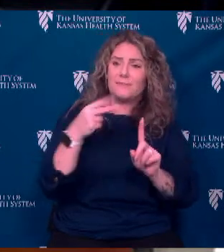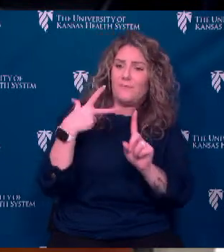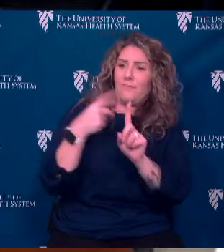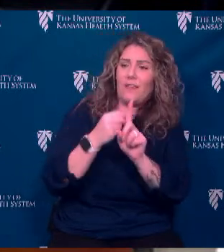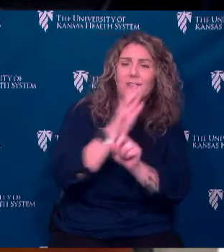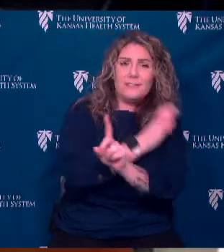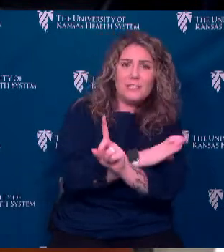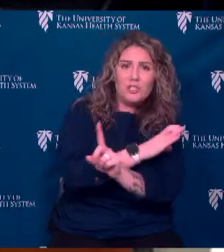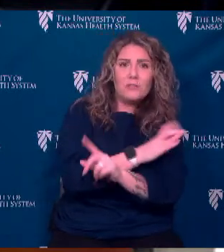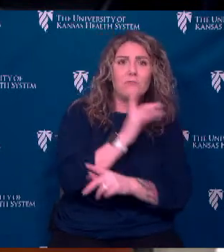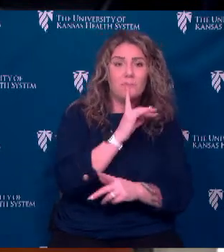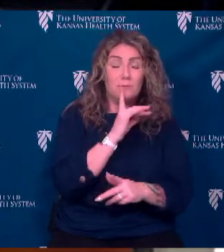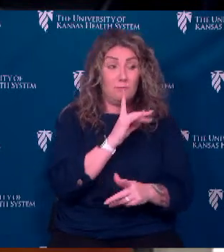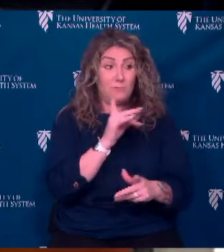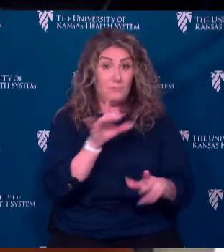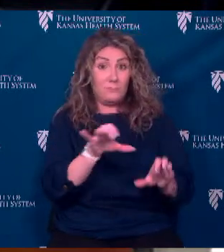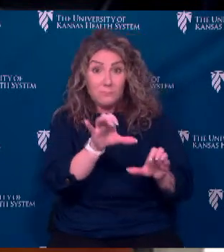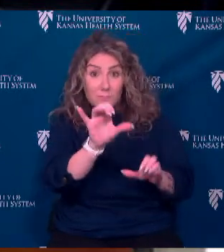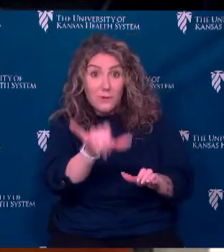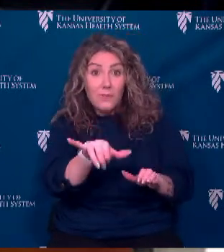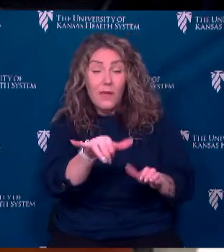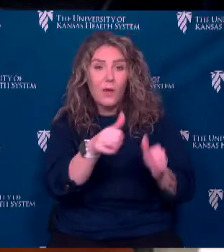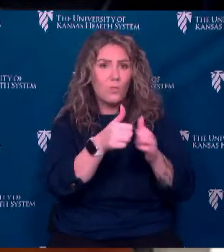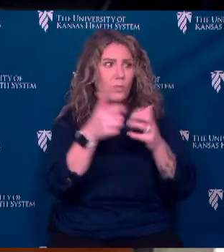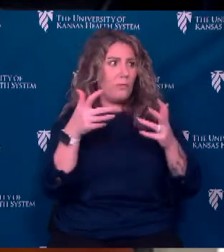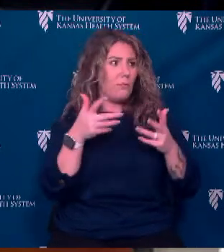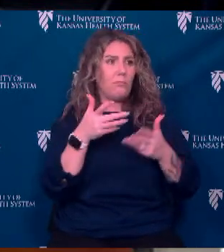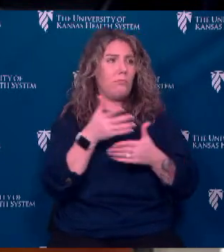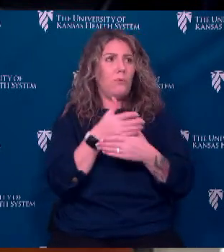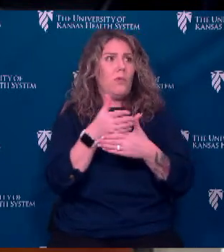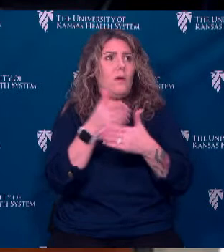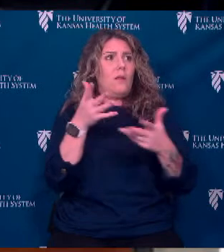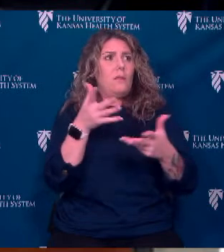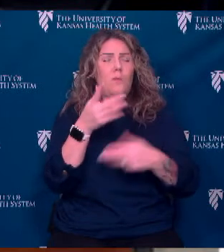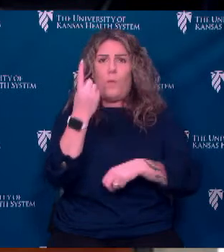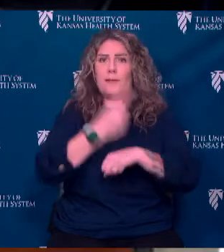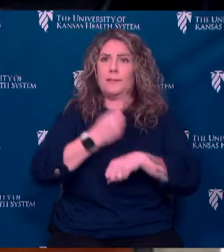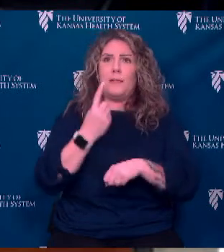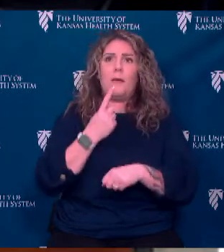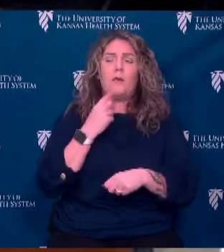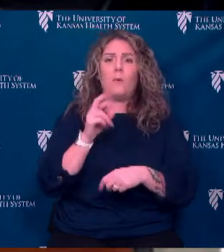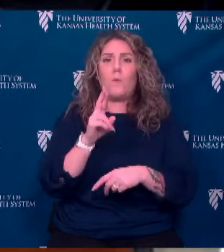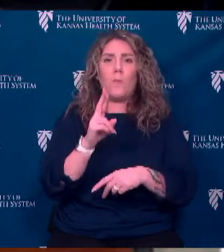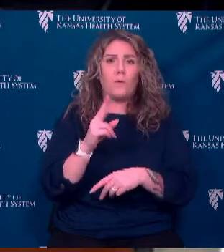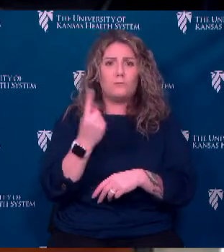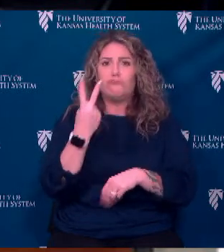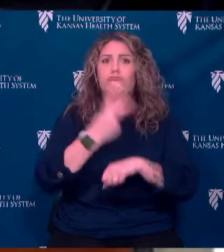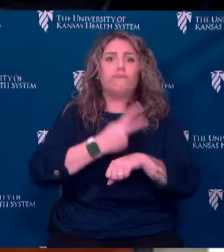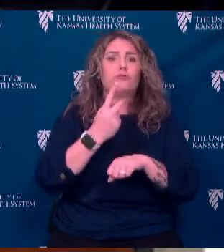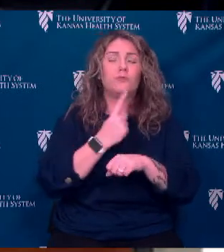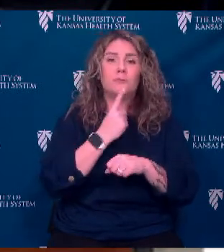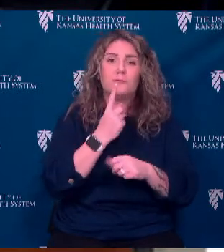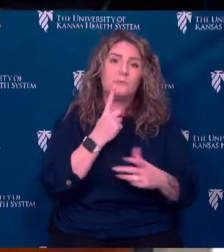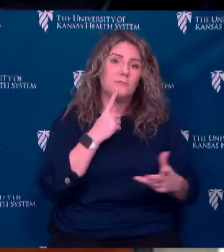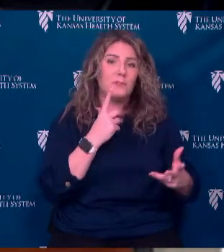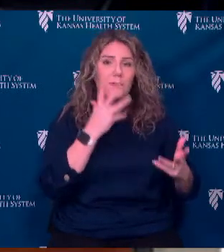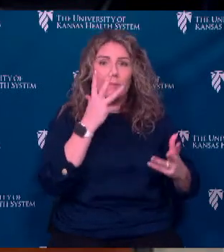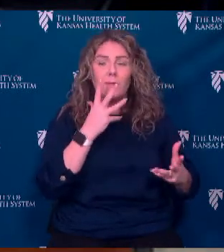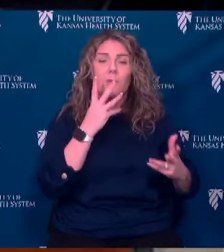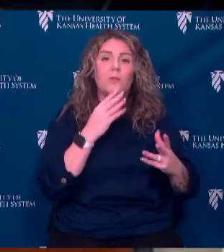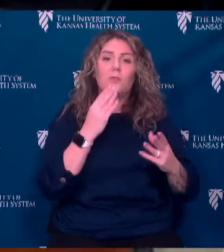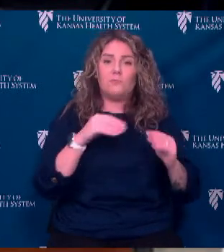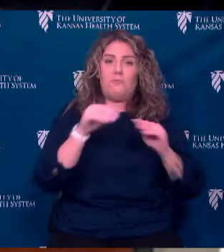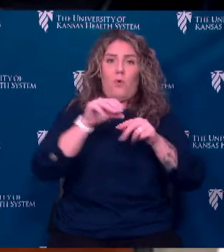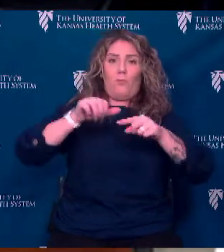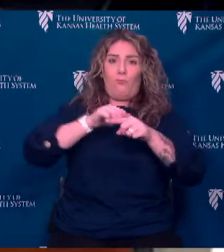clinics. And we literally did that within days or even a day sometime. And I think, unfortunately, we've had more practice at this